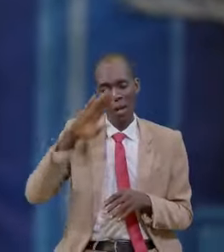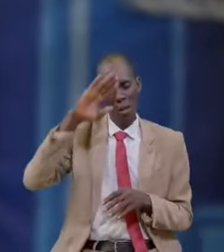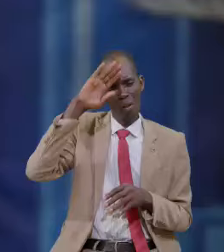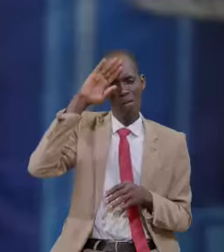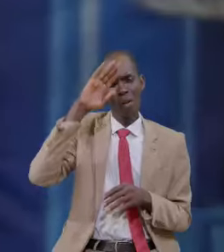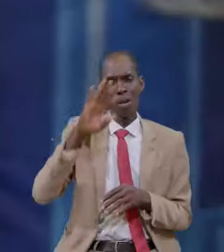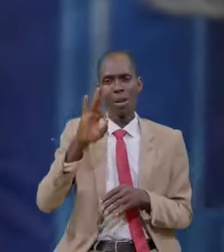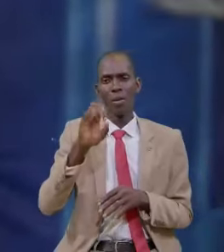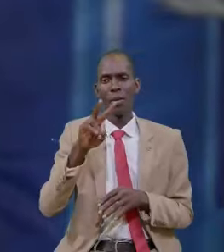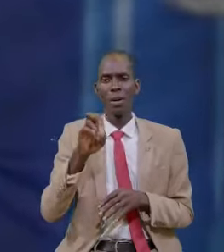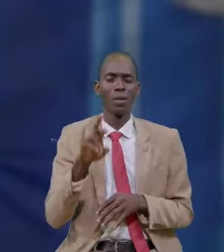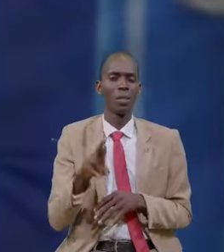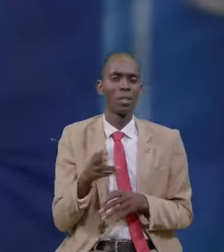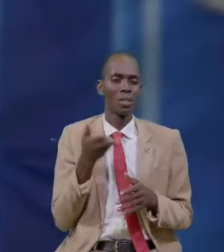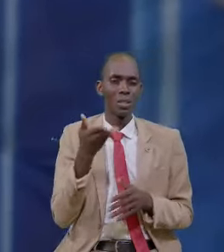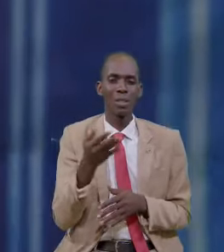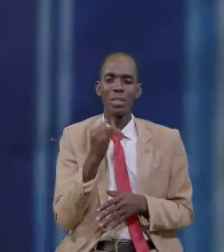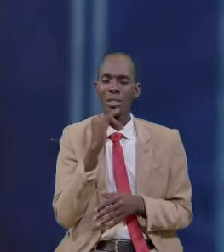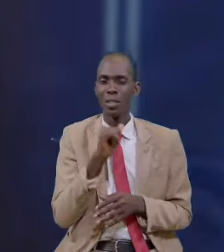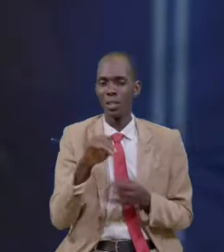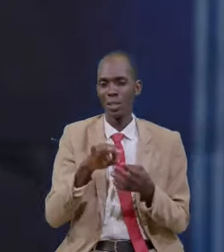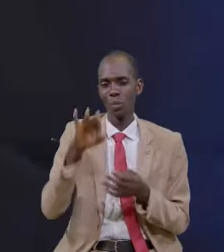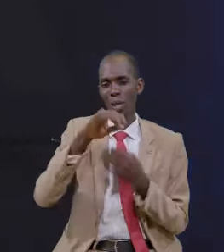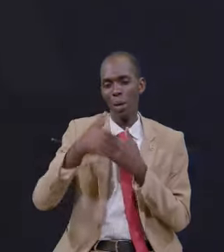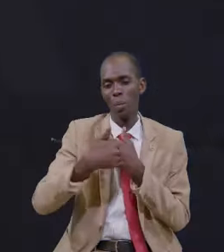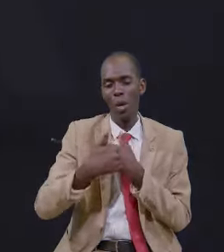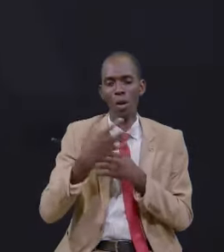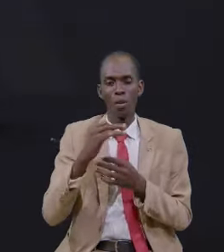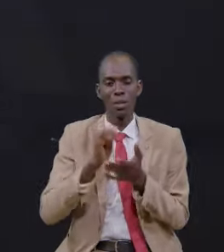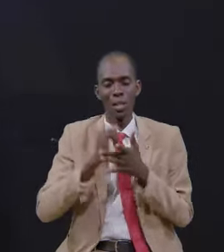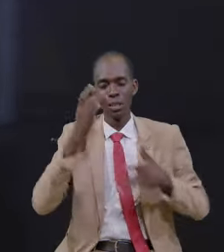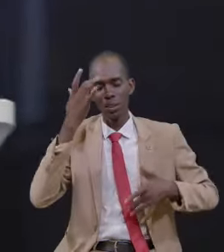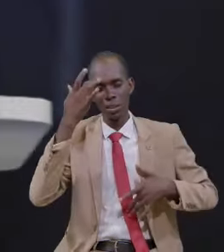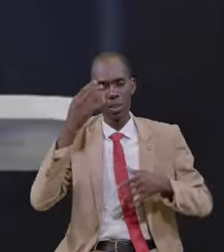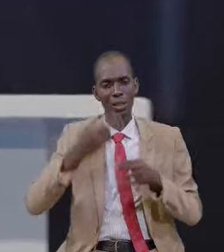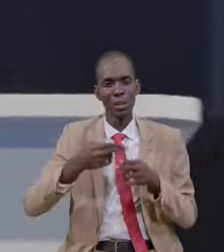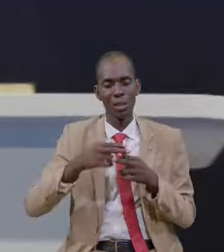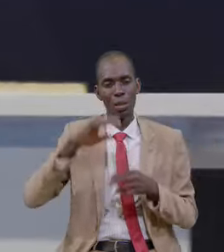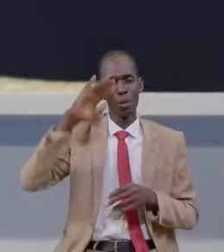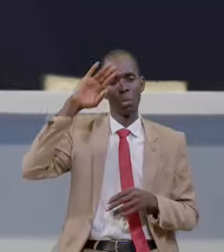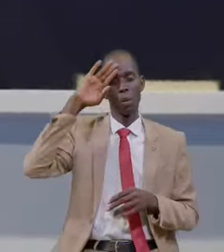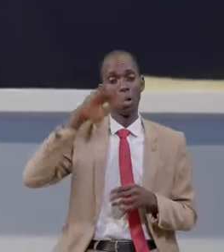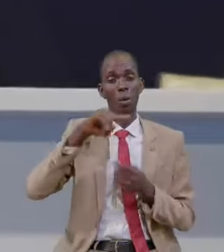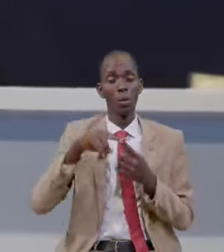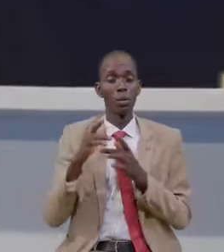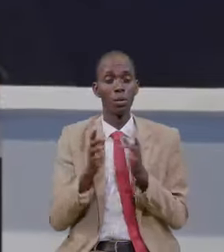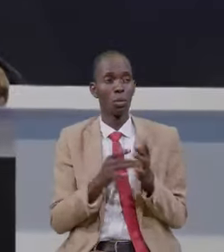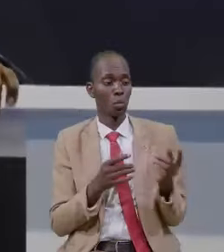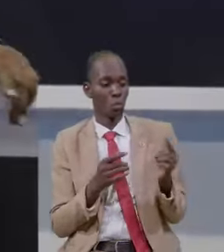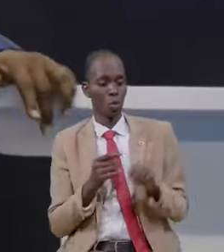There's a spirit behind that fever. And when Jesus comes and he says,